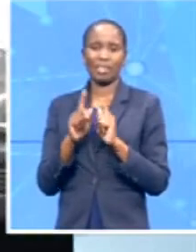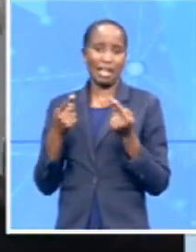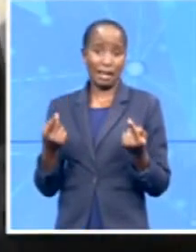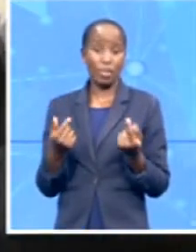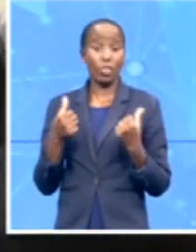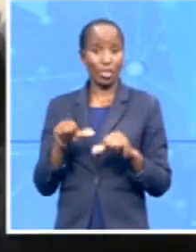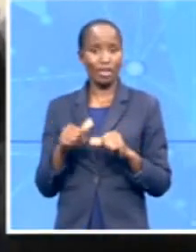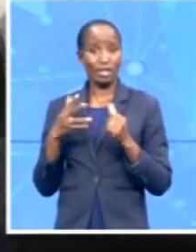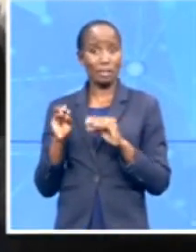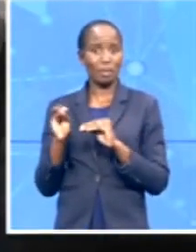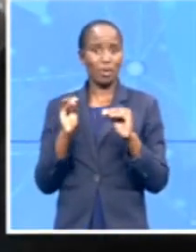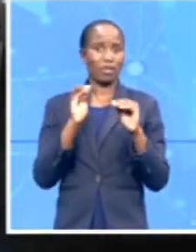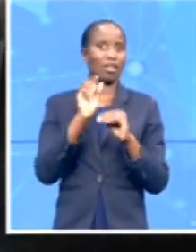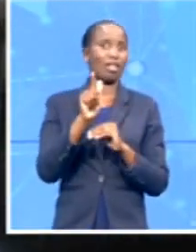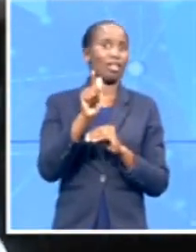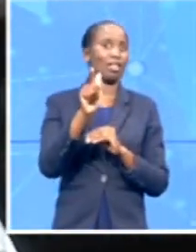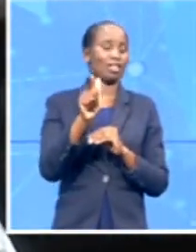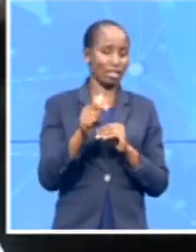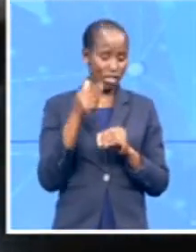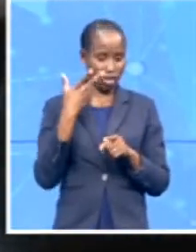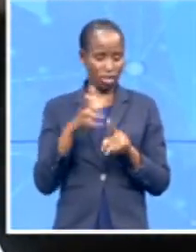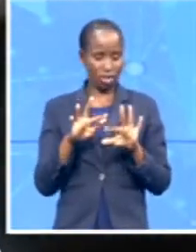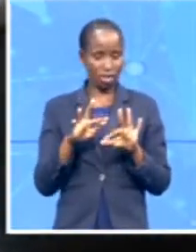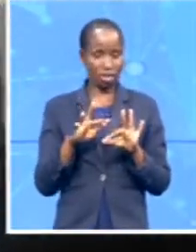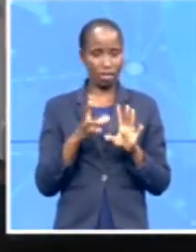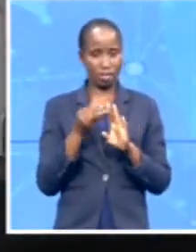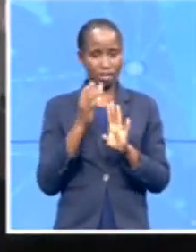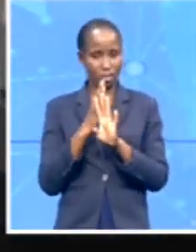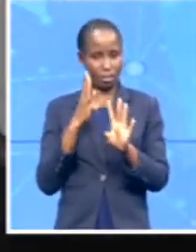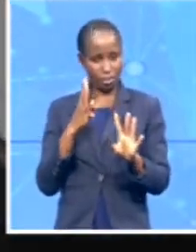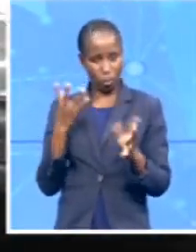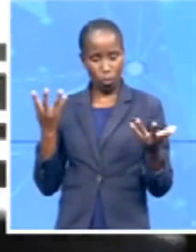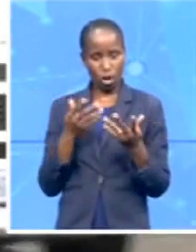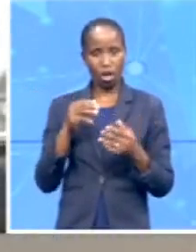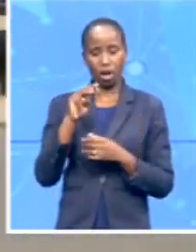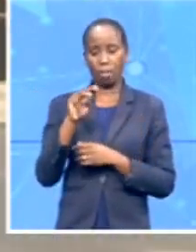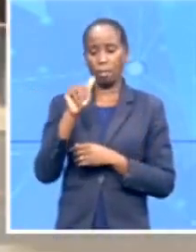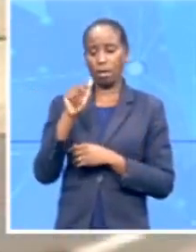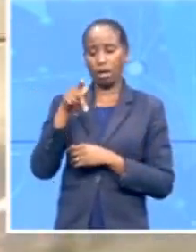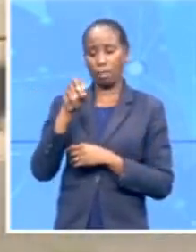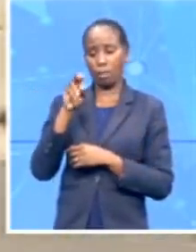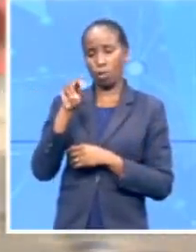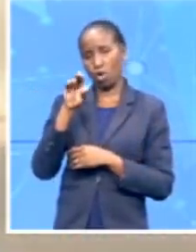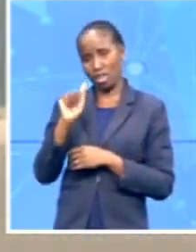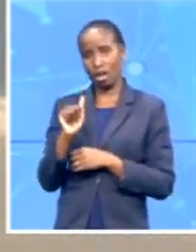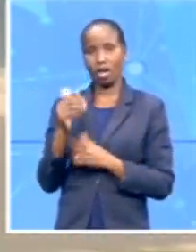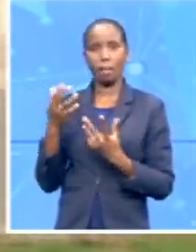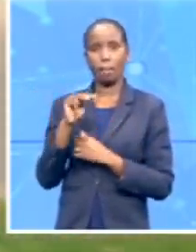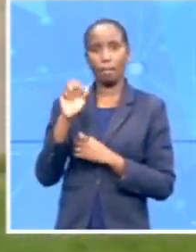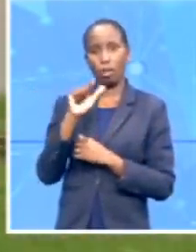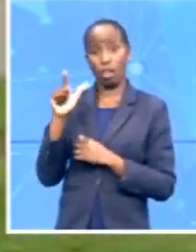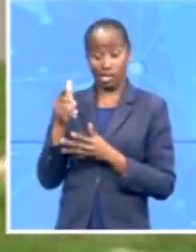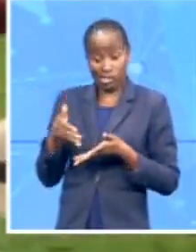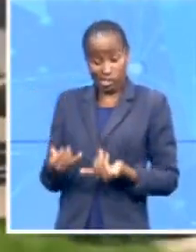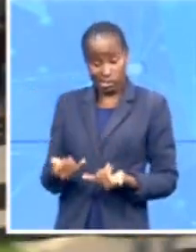now standing at the Maponya Mall. And I'm just going to ask my camera colleague, Ronewa, to just pan to you and show you what we're seeing. It's